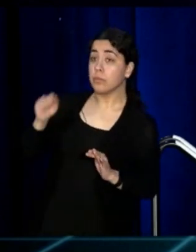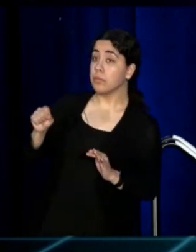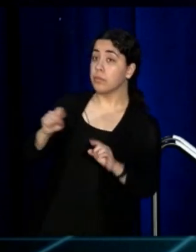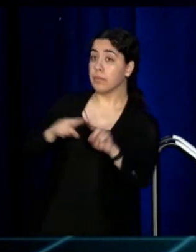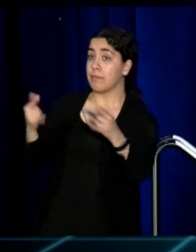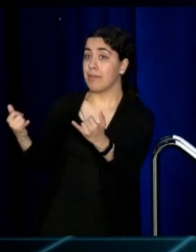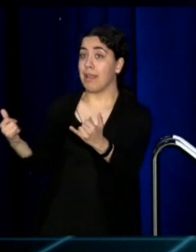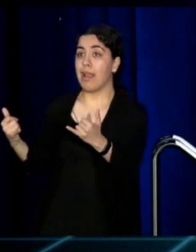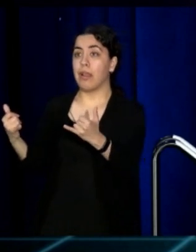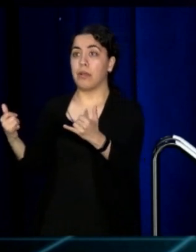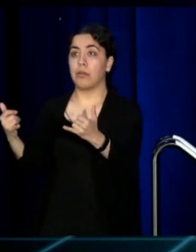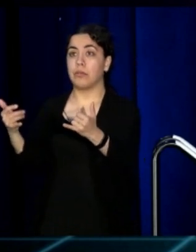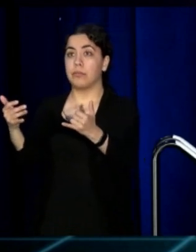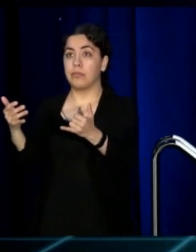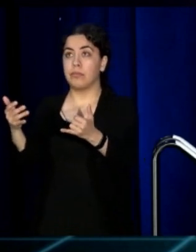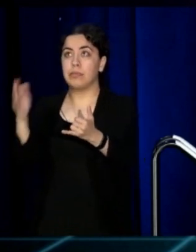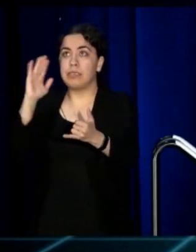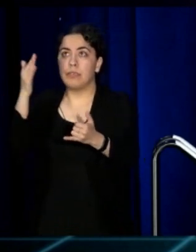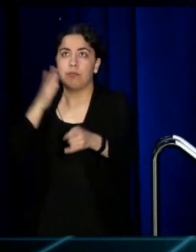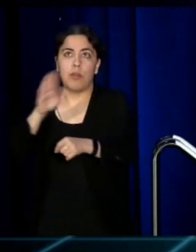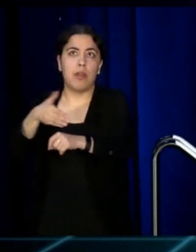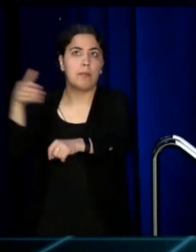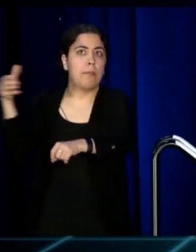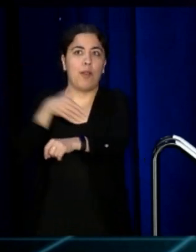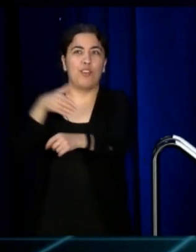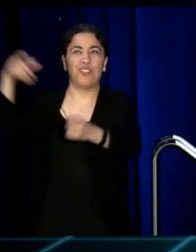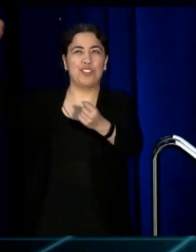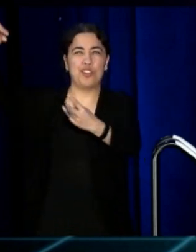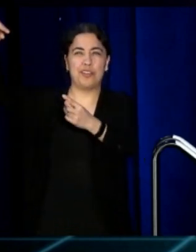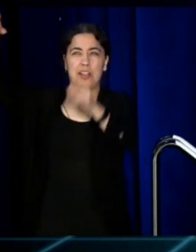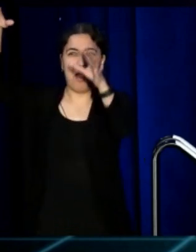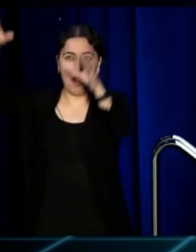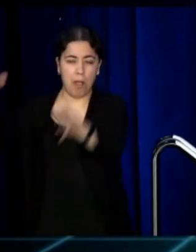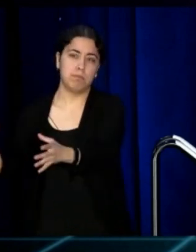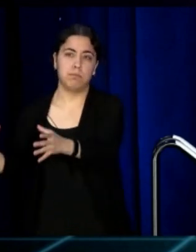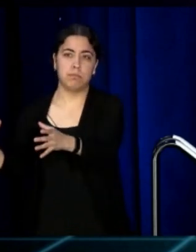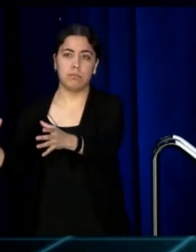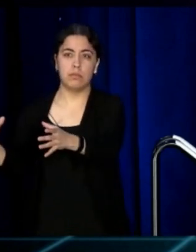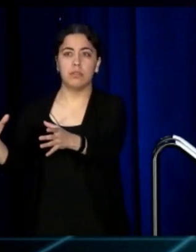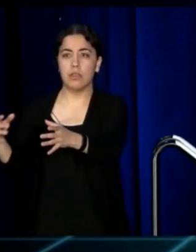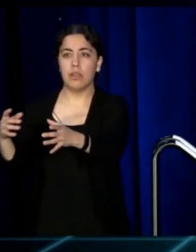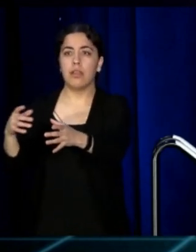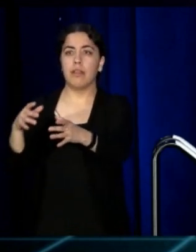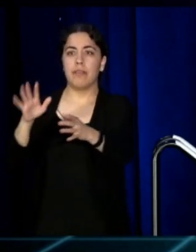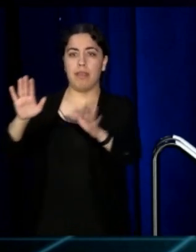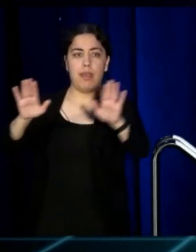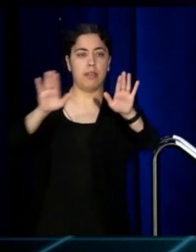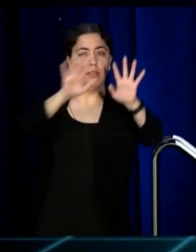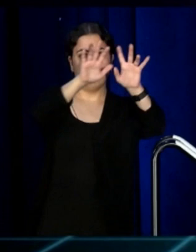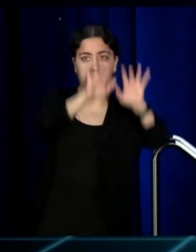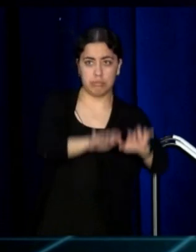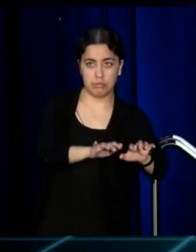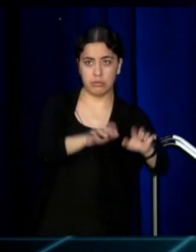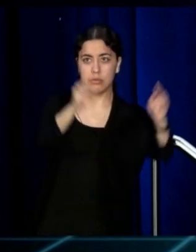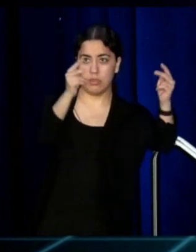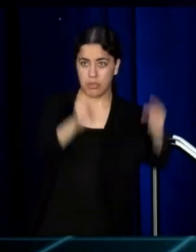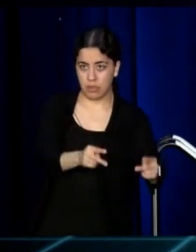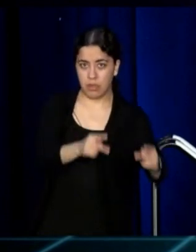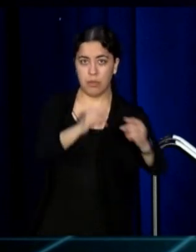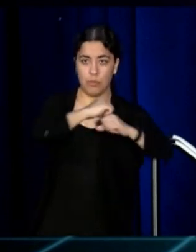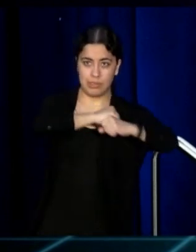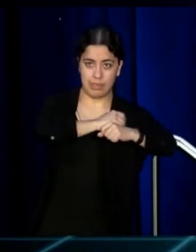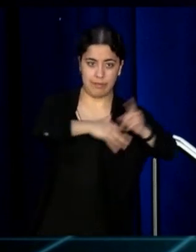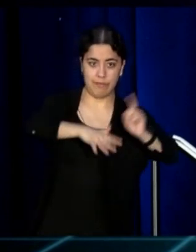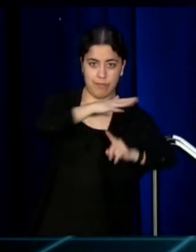they embrace, all of the power of the server and let us block on route navigations and create things in a protected environment